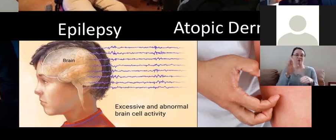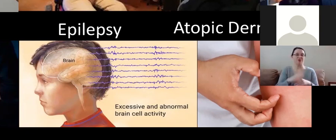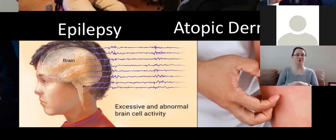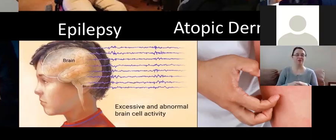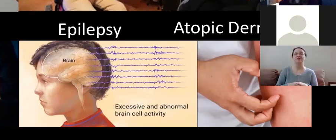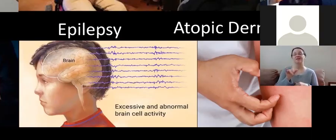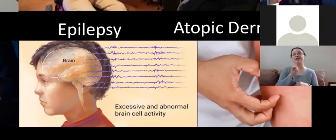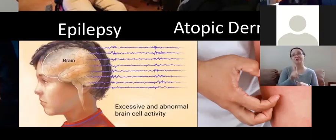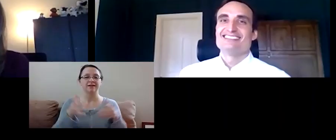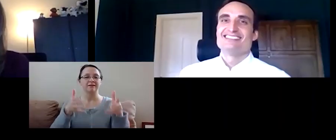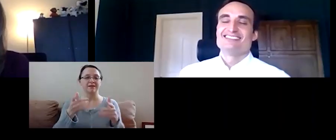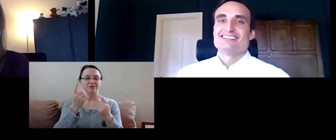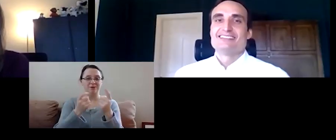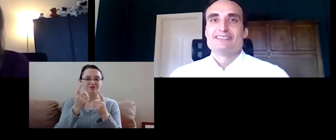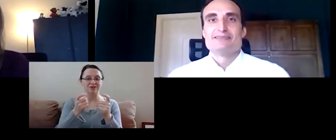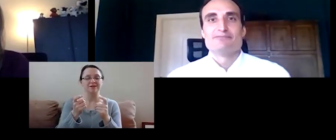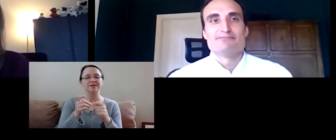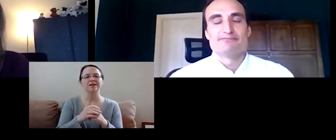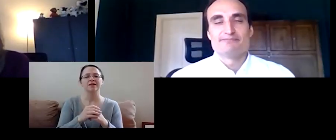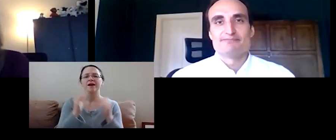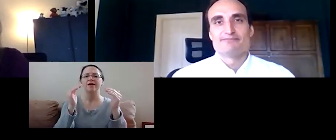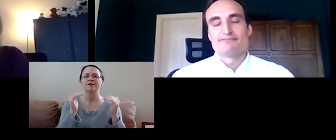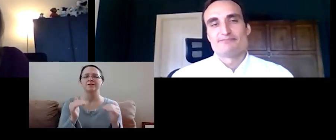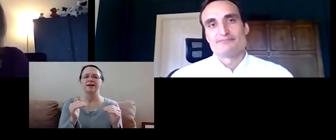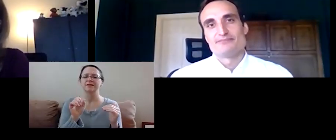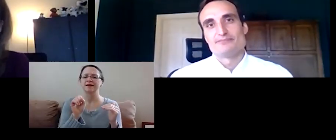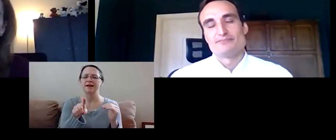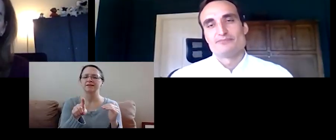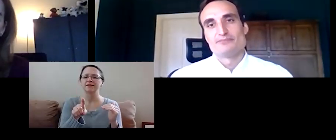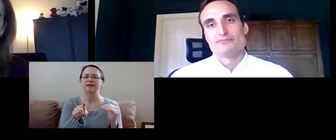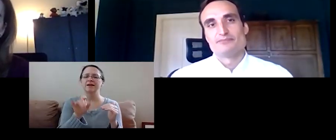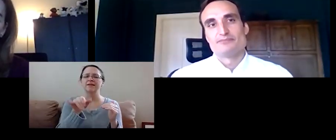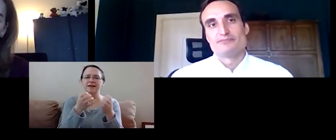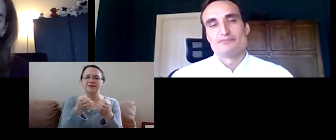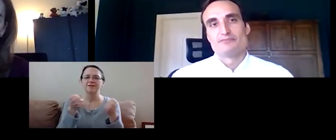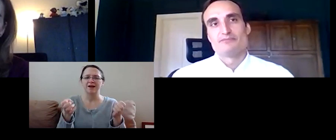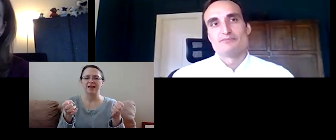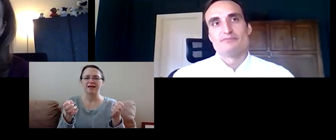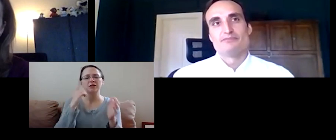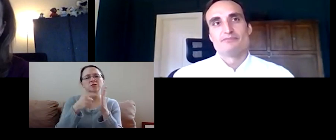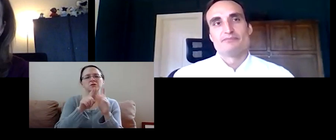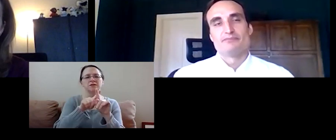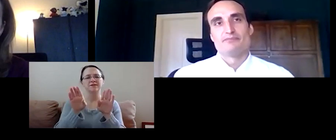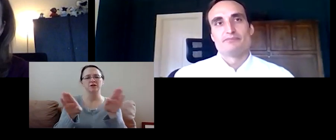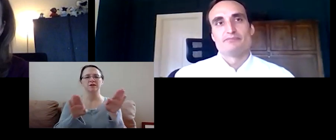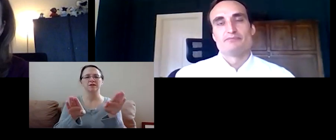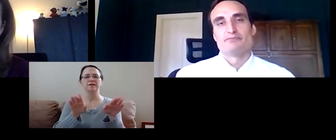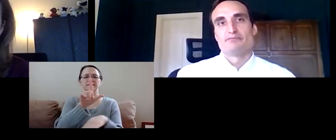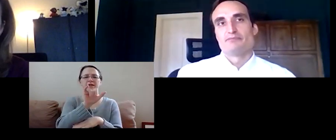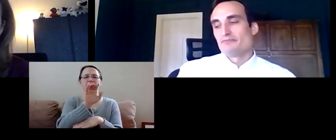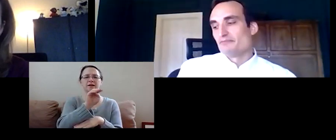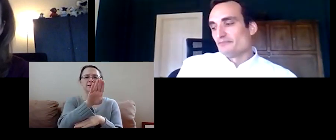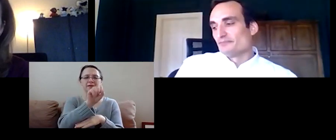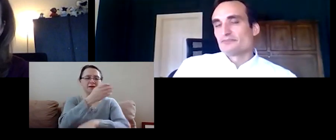true. The next asks, how can the device differentiate between limbs or different movement